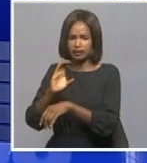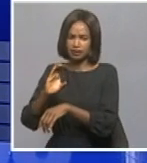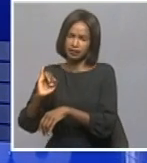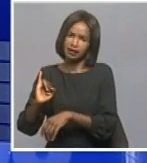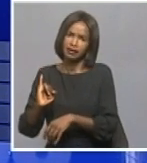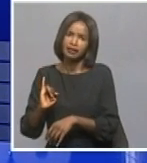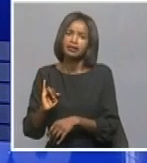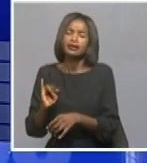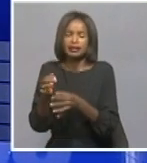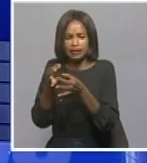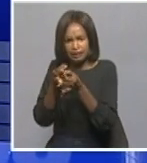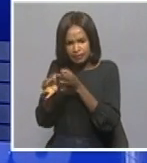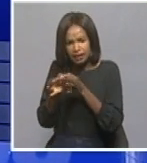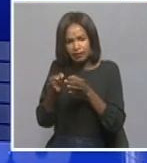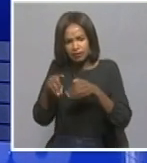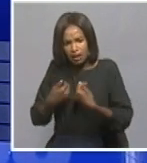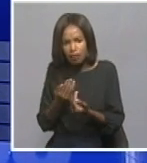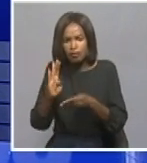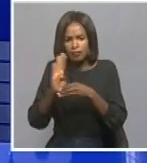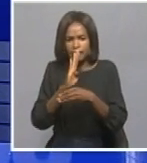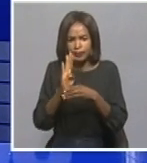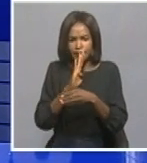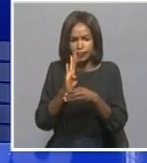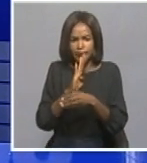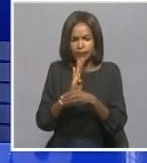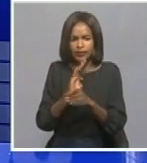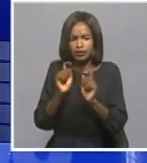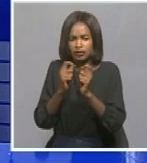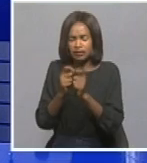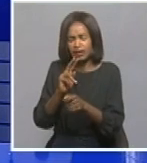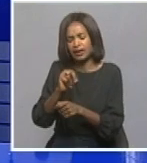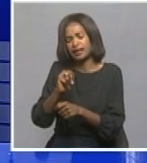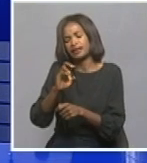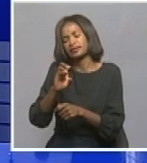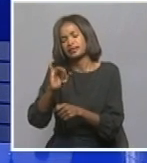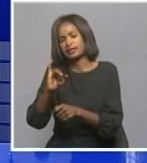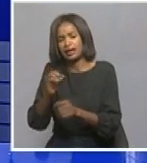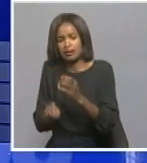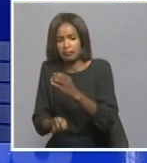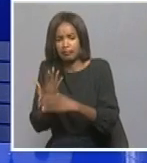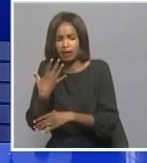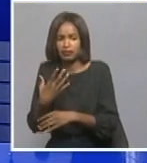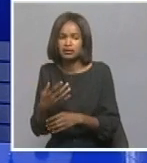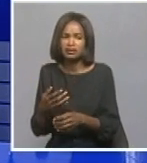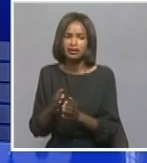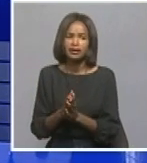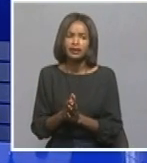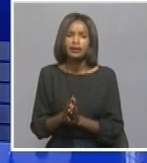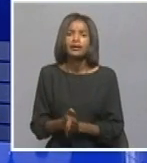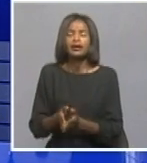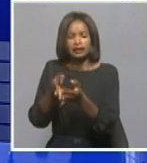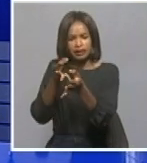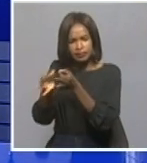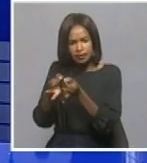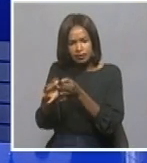and Industry, just briefly talking to us about the NCCI Private Sector COVID-19 Task Force that has been established. And of course, then just touching